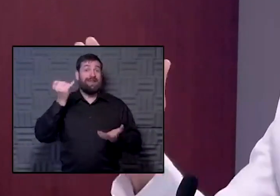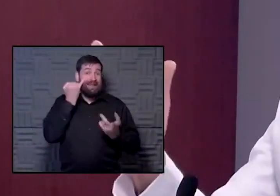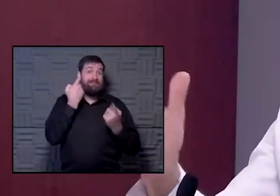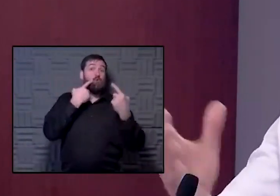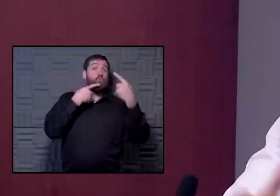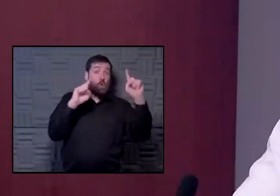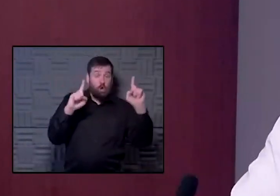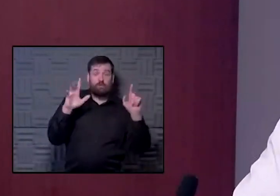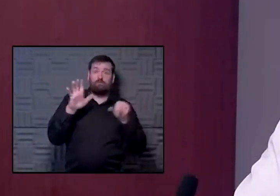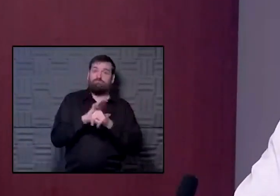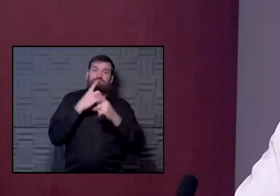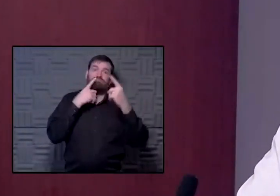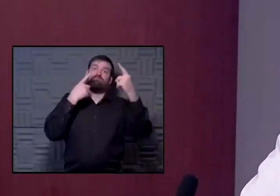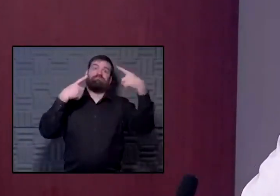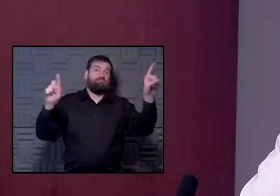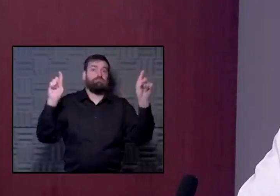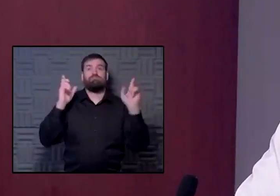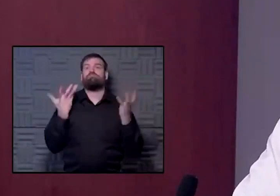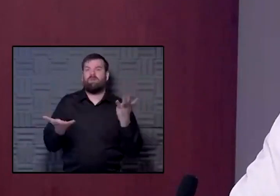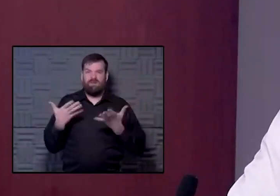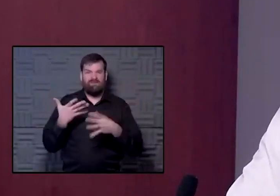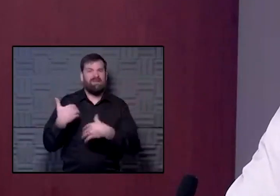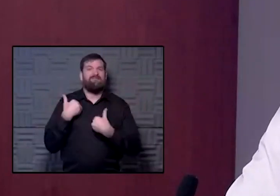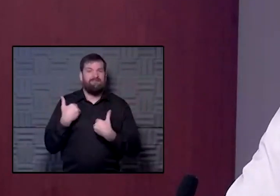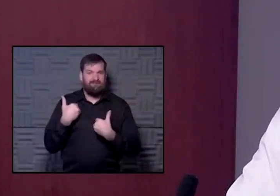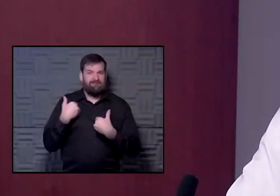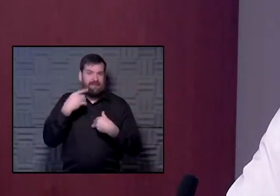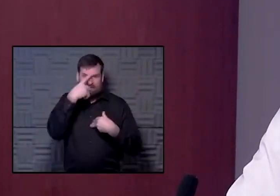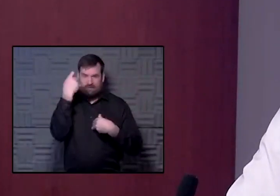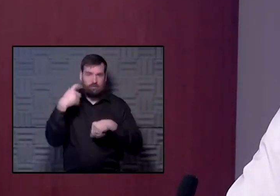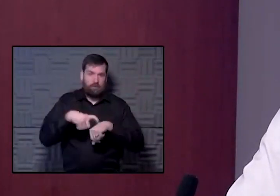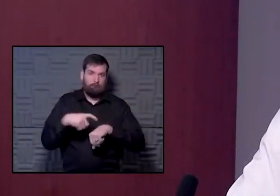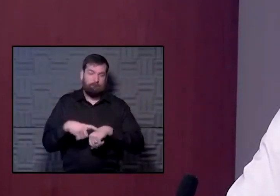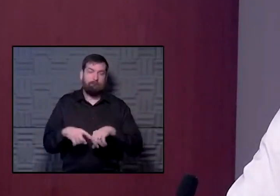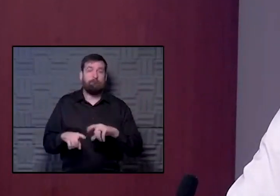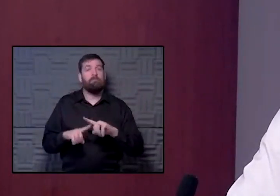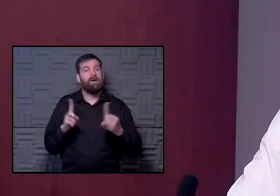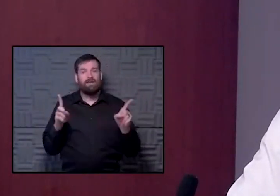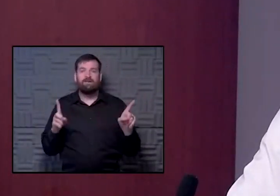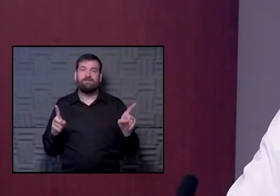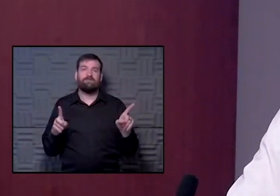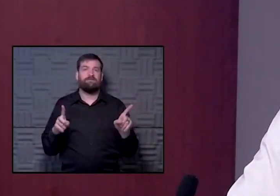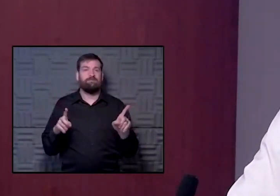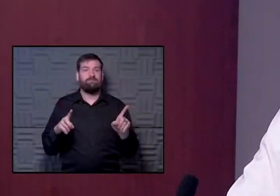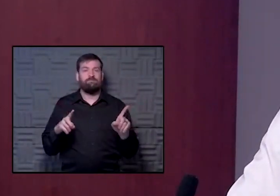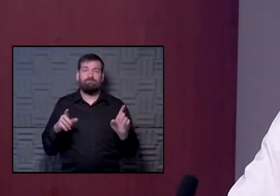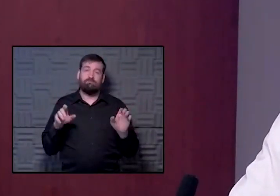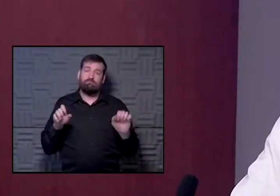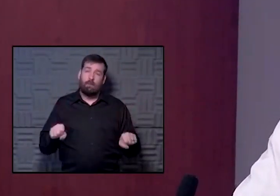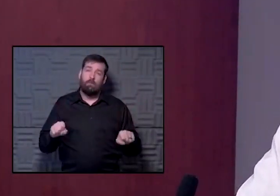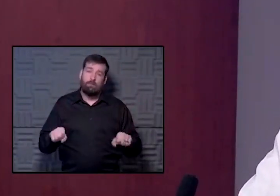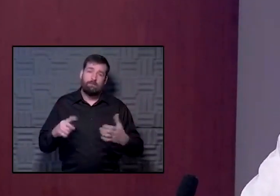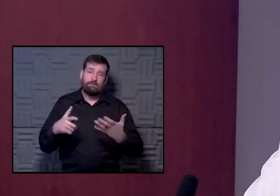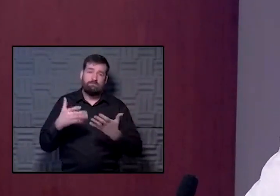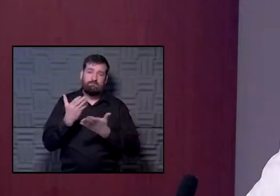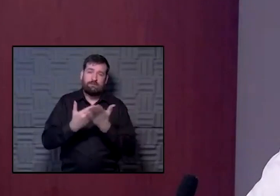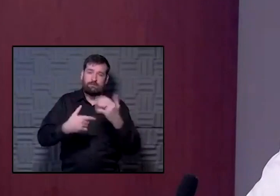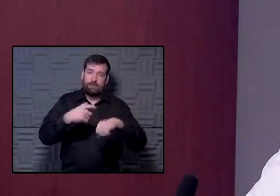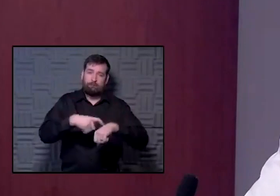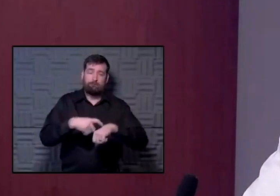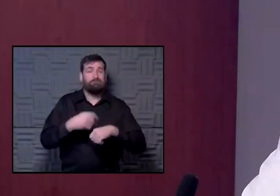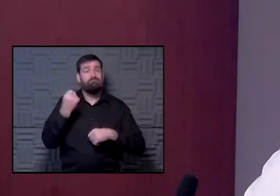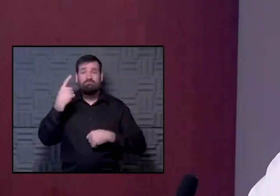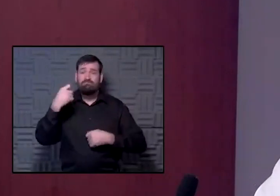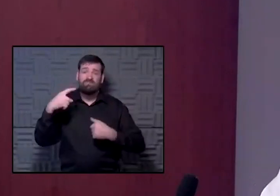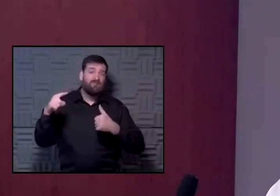works completely, maybe by the summer. But it's likely going to be something that's going to take us some time, and this may not be the